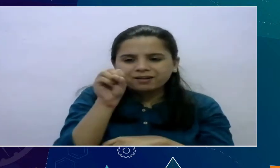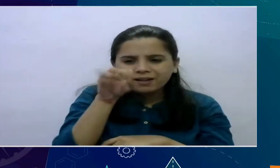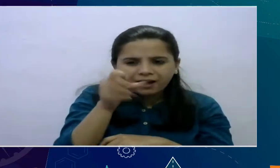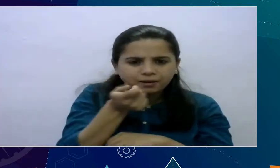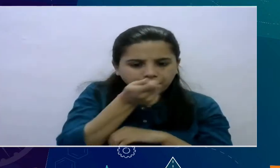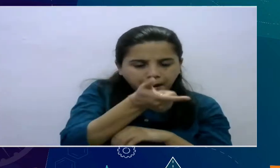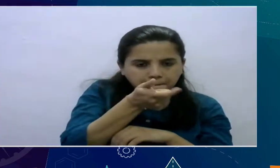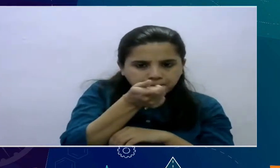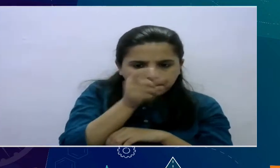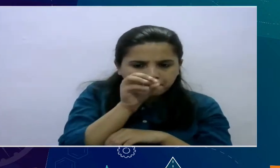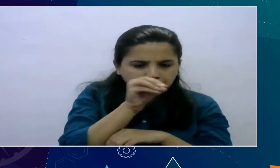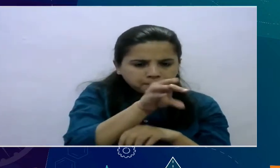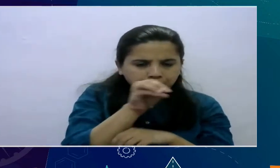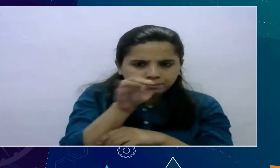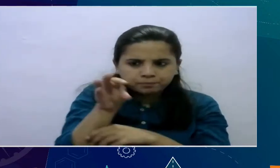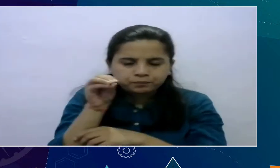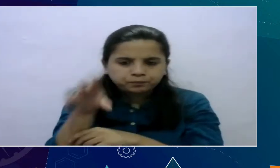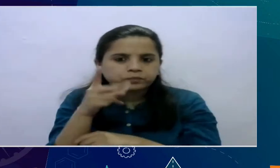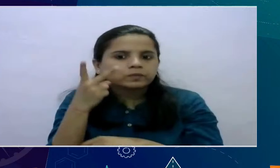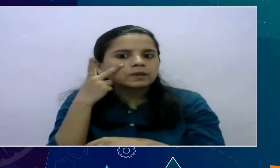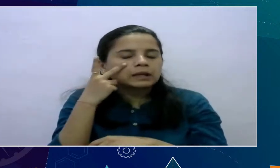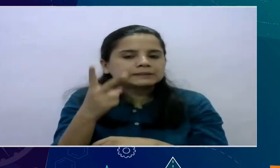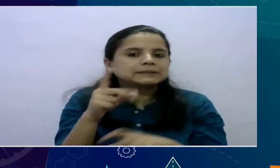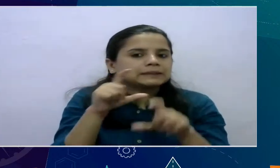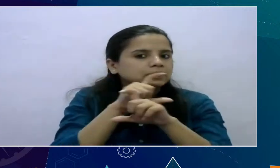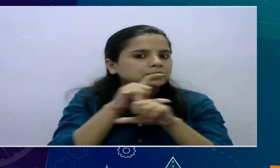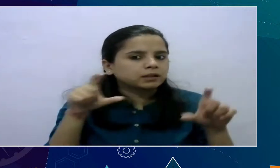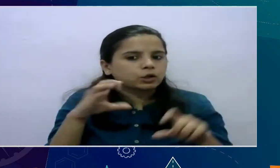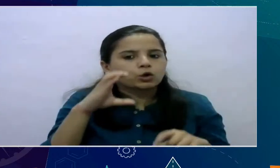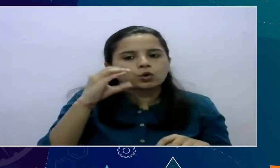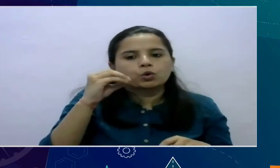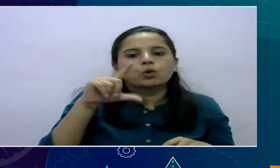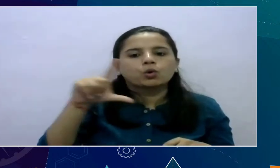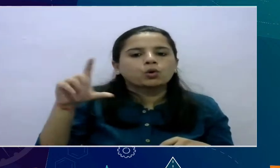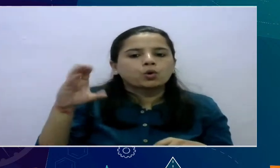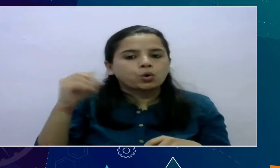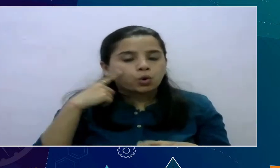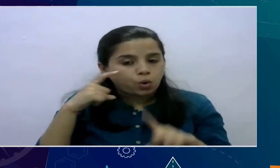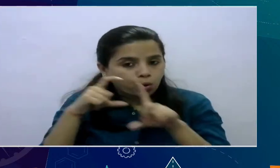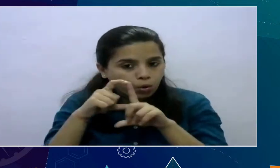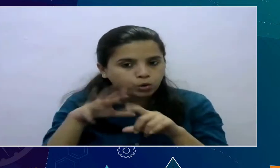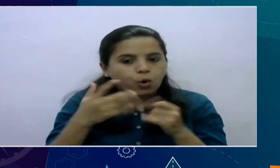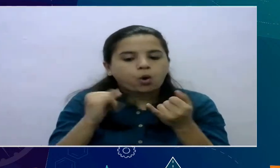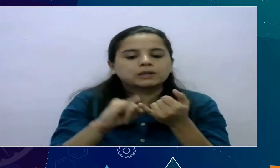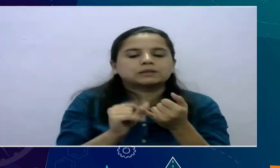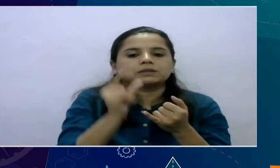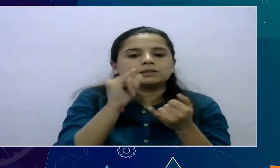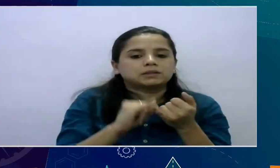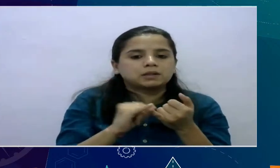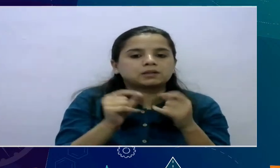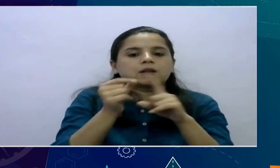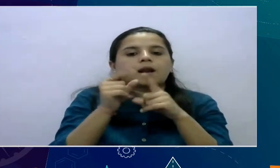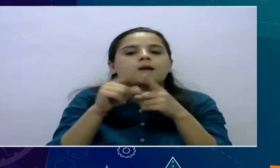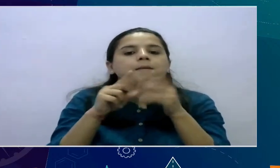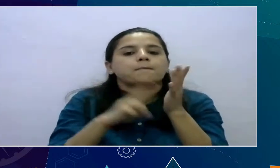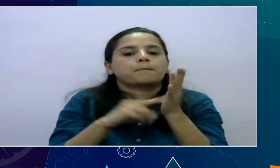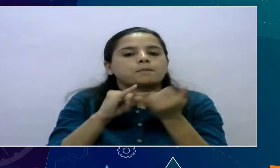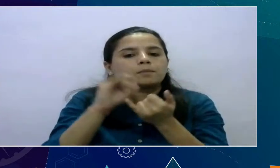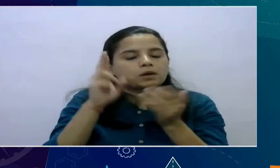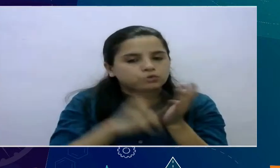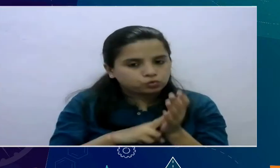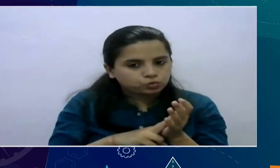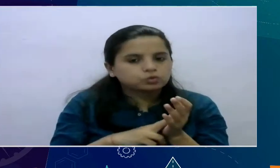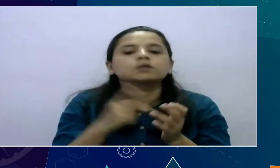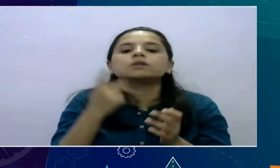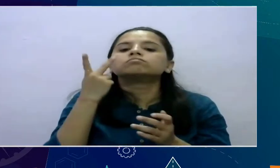solution, but it is visible through a colloid and suspension. So these are small activities by which